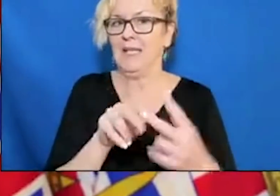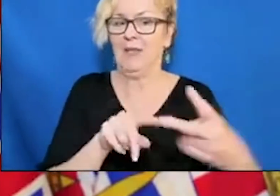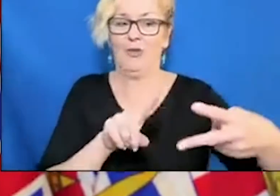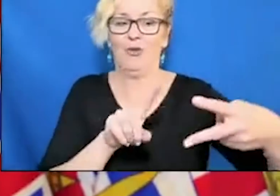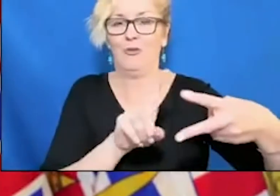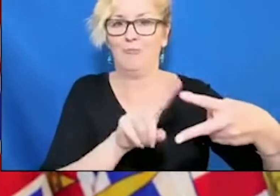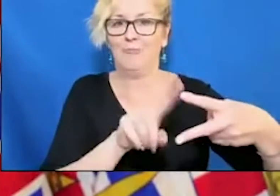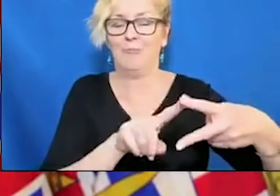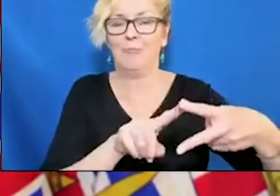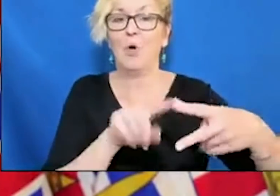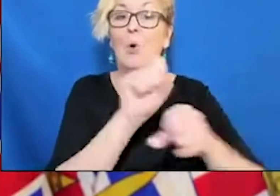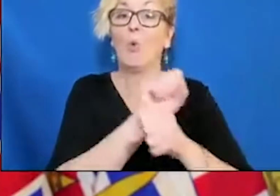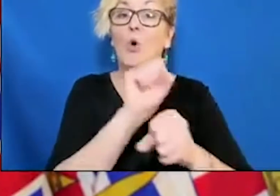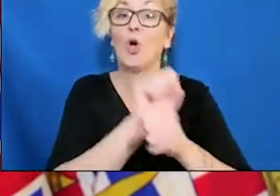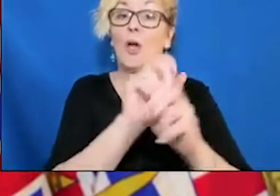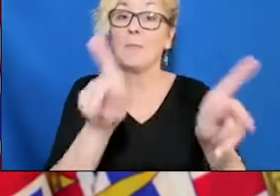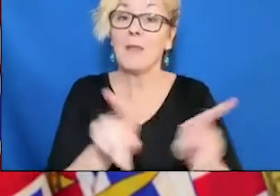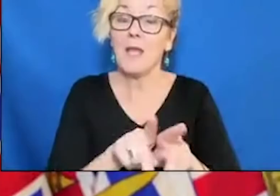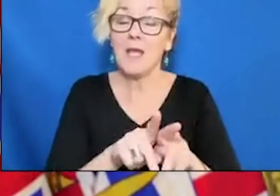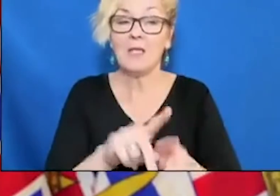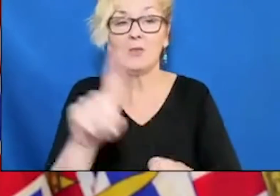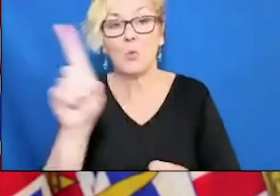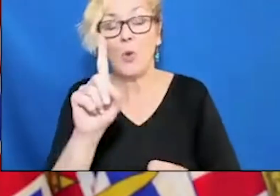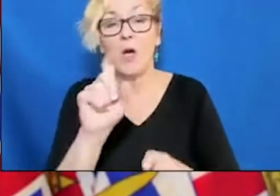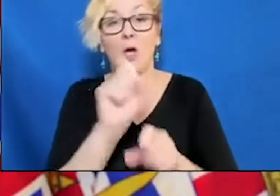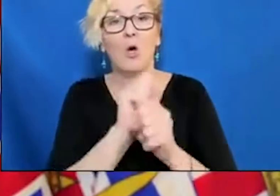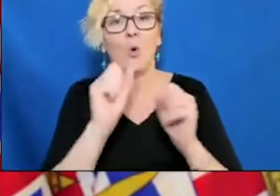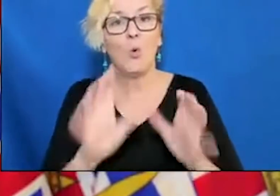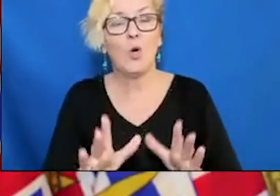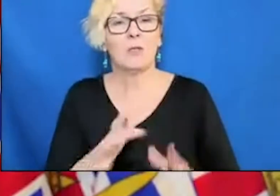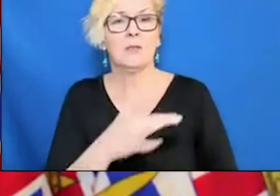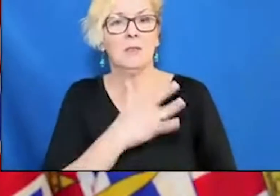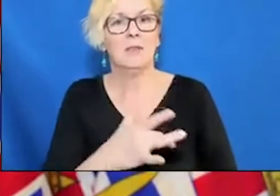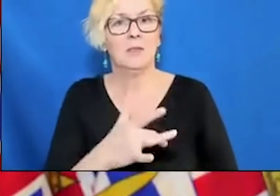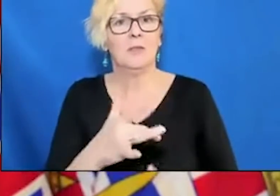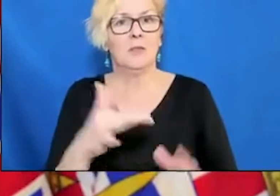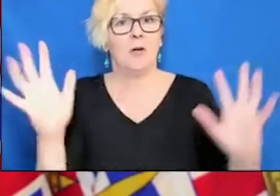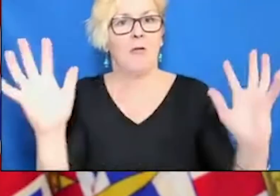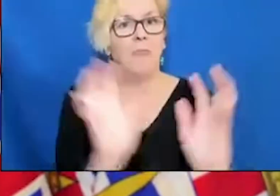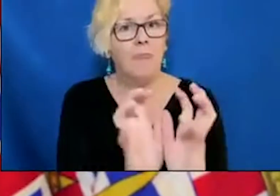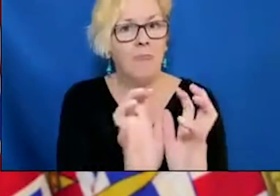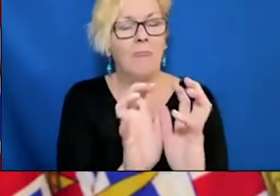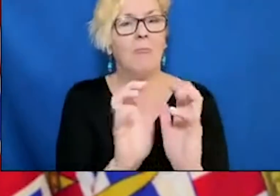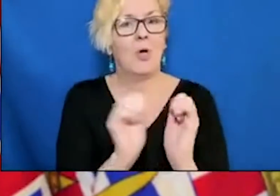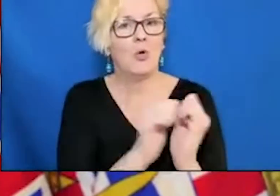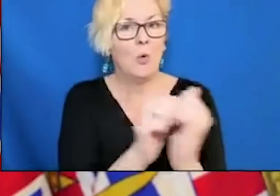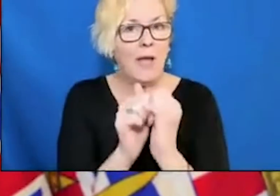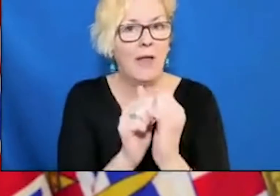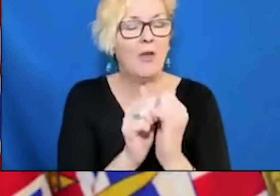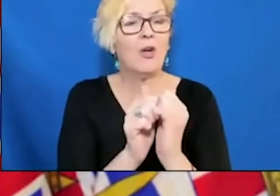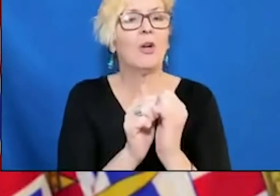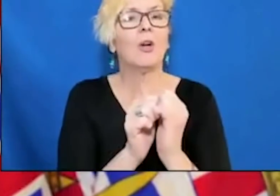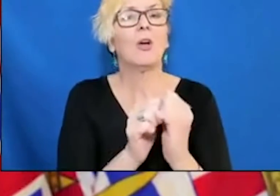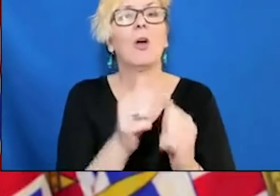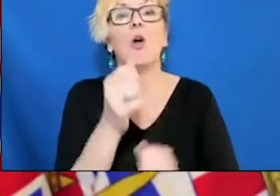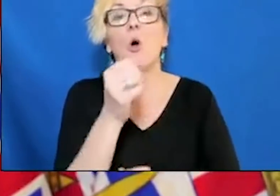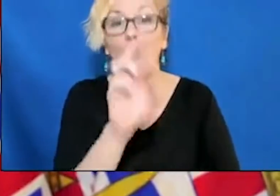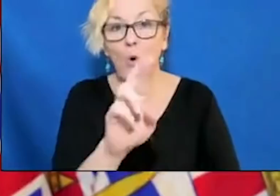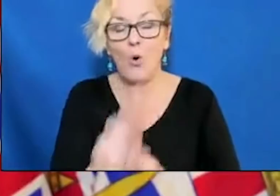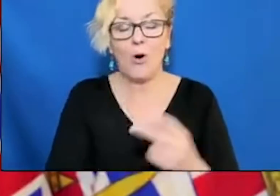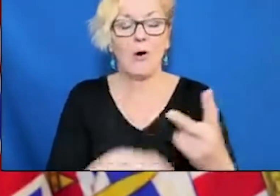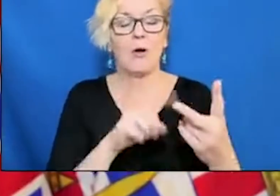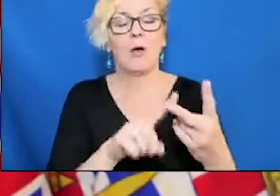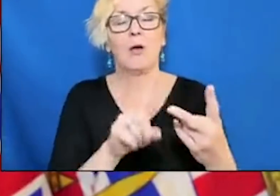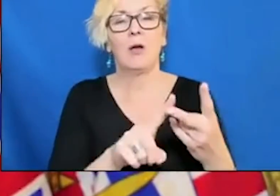homes. We know now it's so challenging at this point after going through